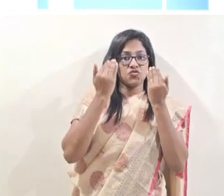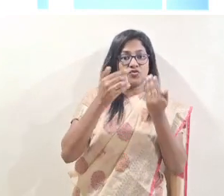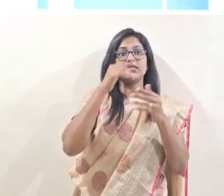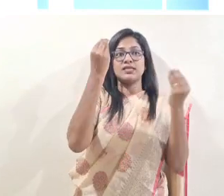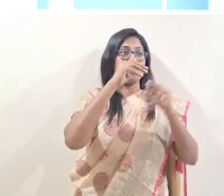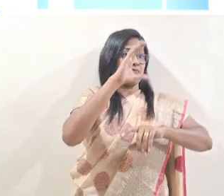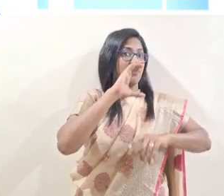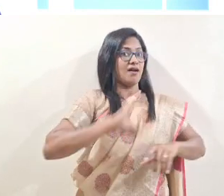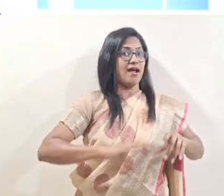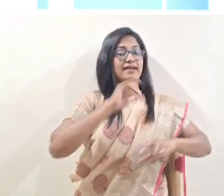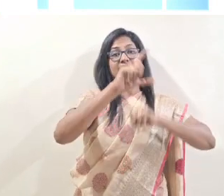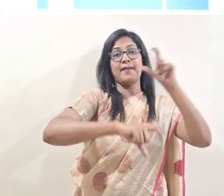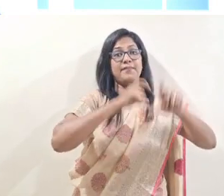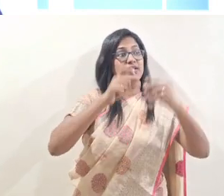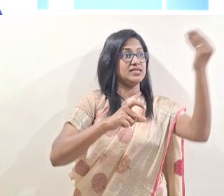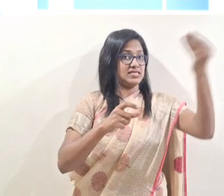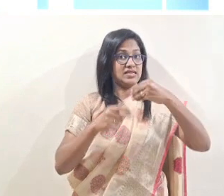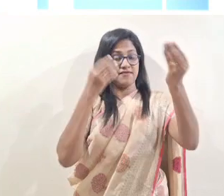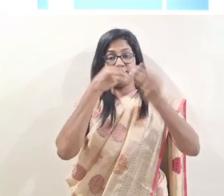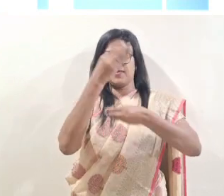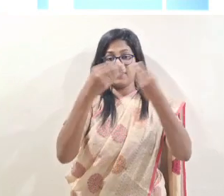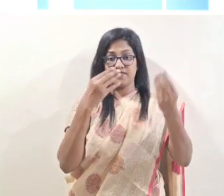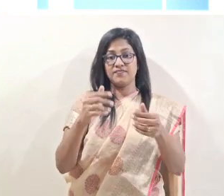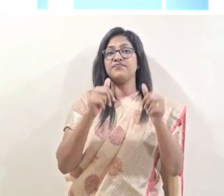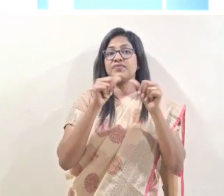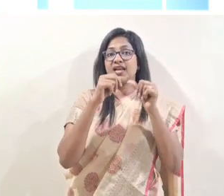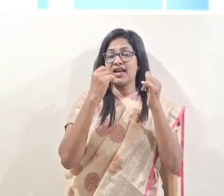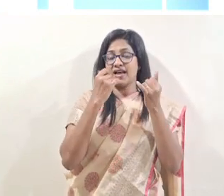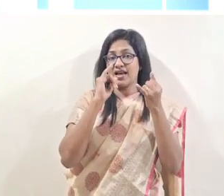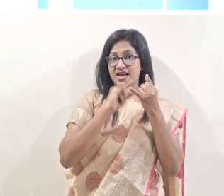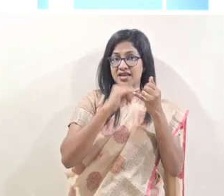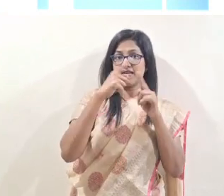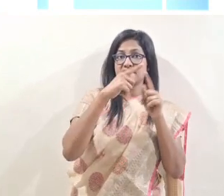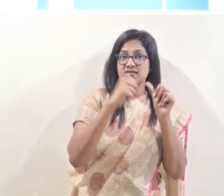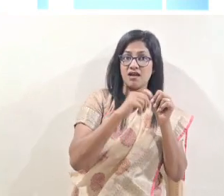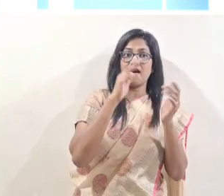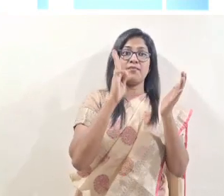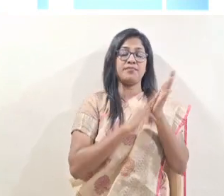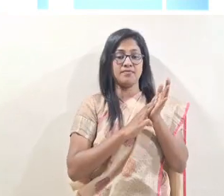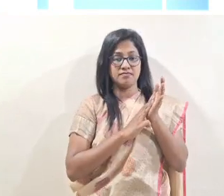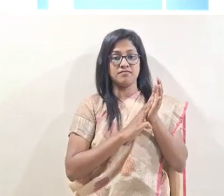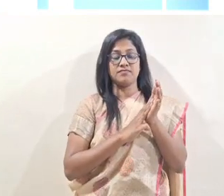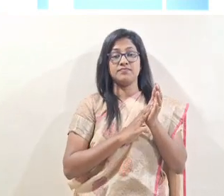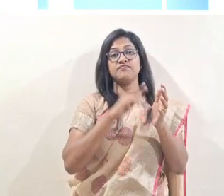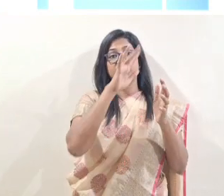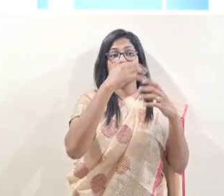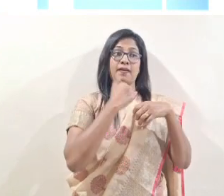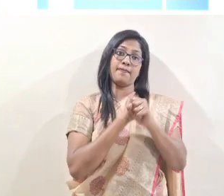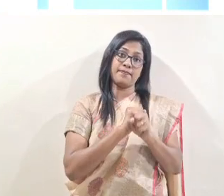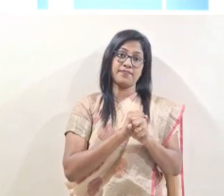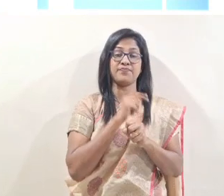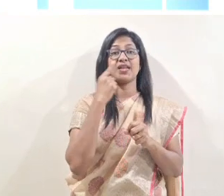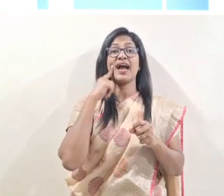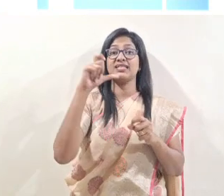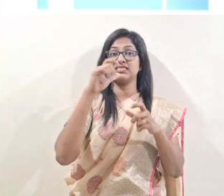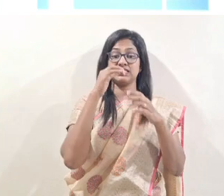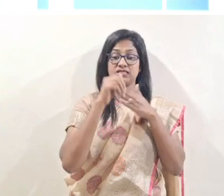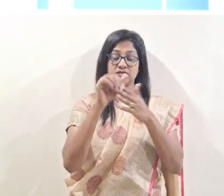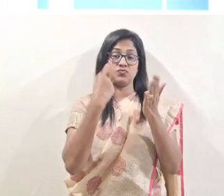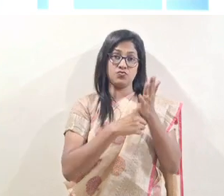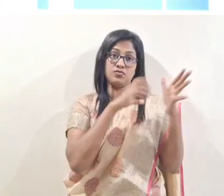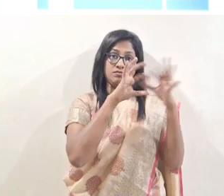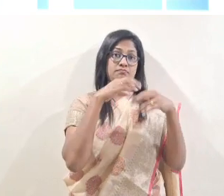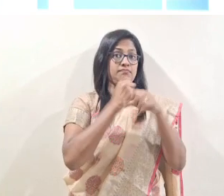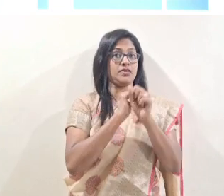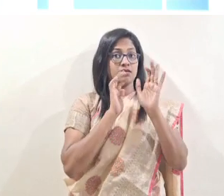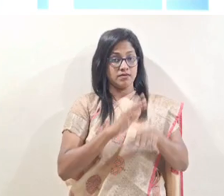this. One I know of, Alstom Arbalis 400, they say that now they have developed as per that IC guidelines.